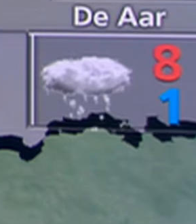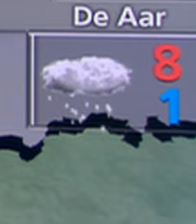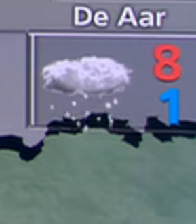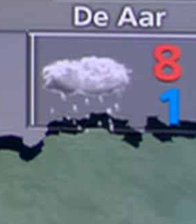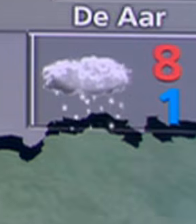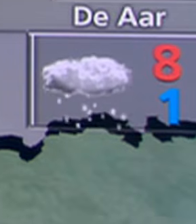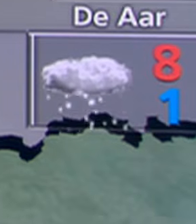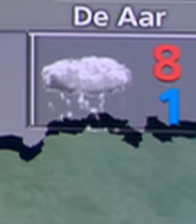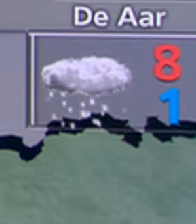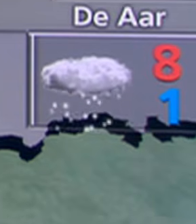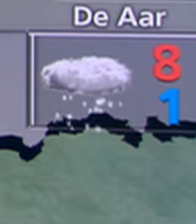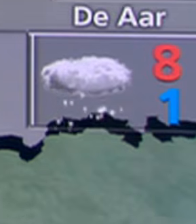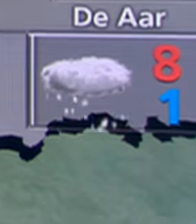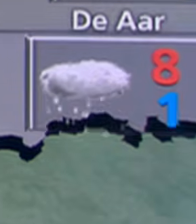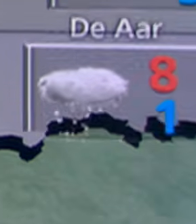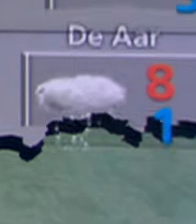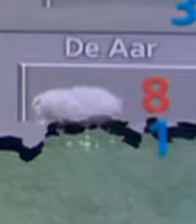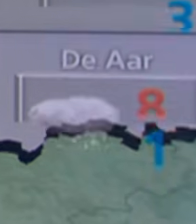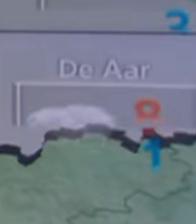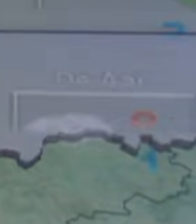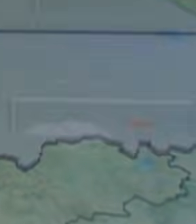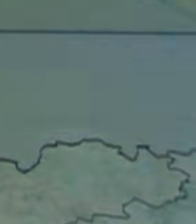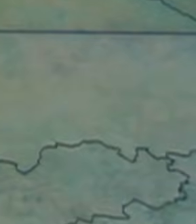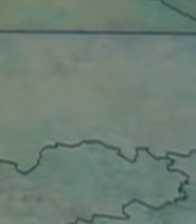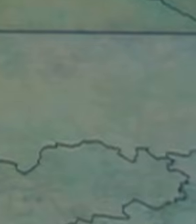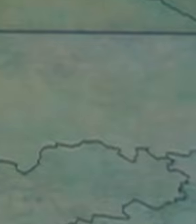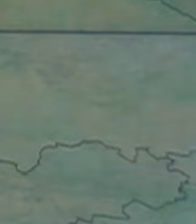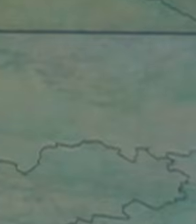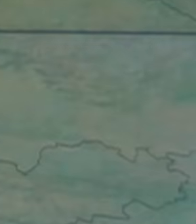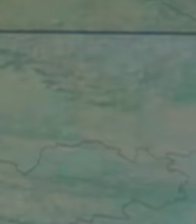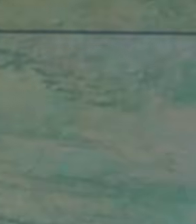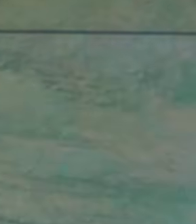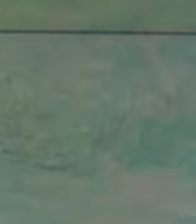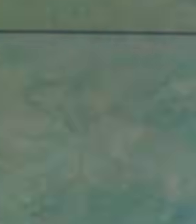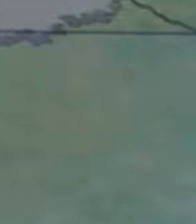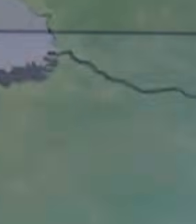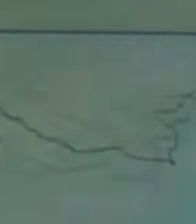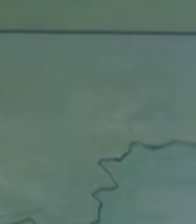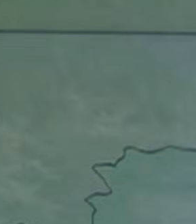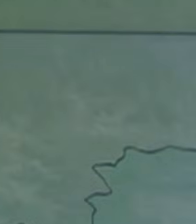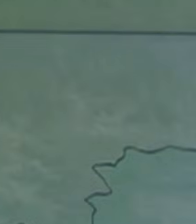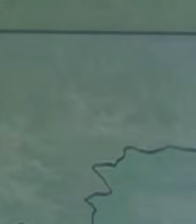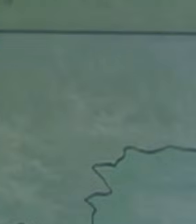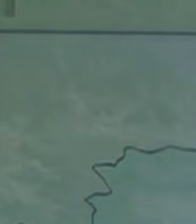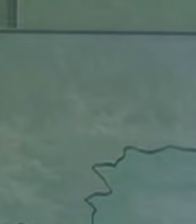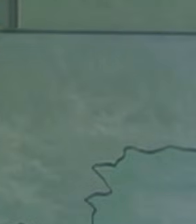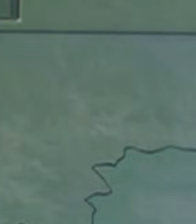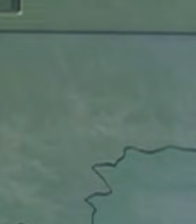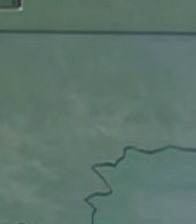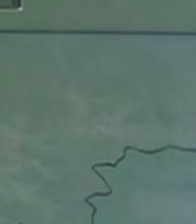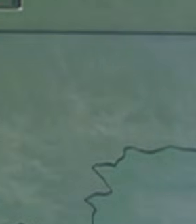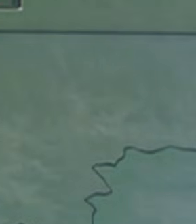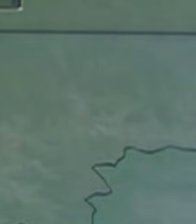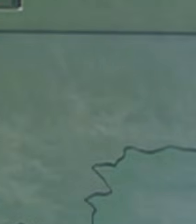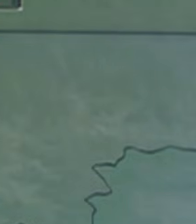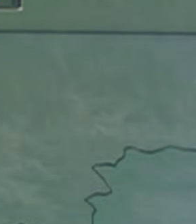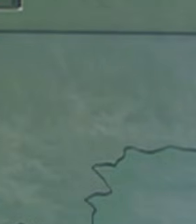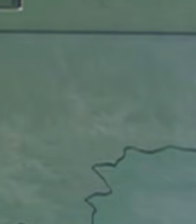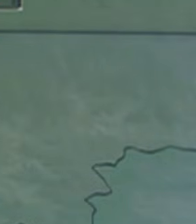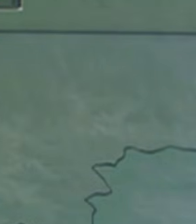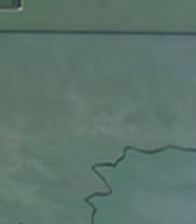Kimberley yona tla be ke mo go digrata di le 10 DR tla be ke mo go digrata di le robedi me re lebele province ya ka Free State